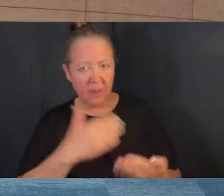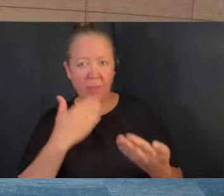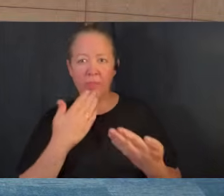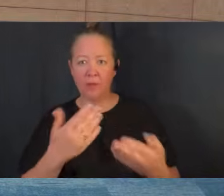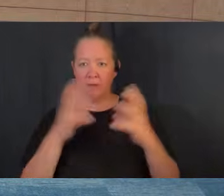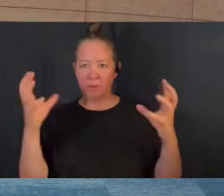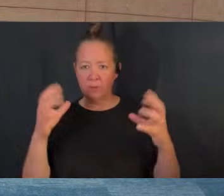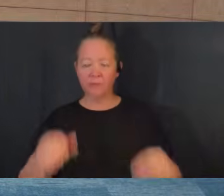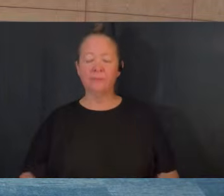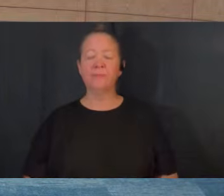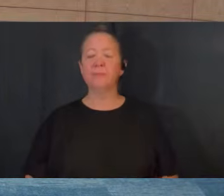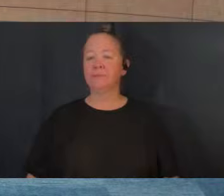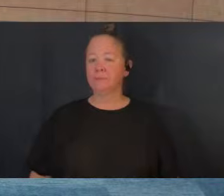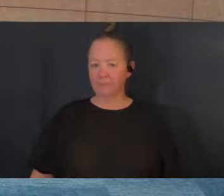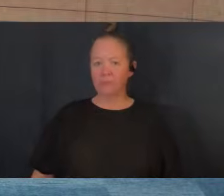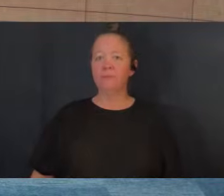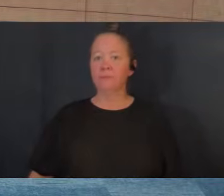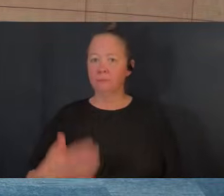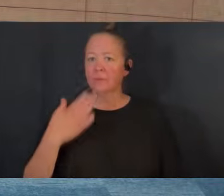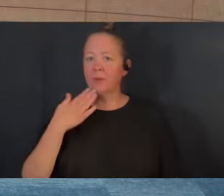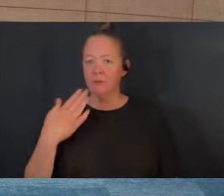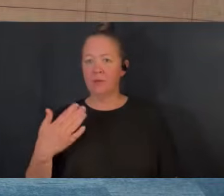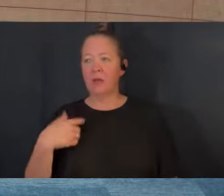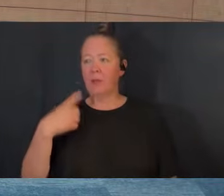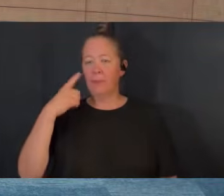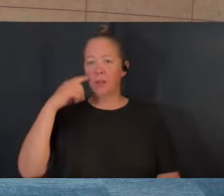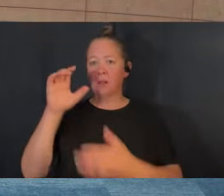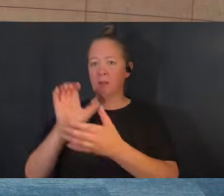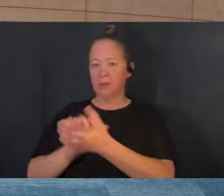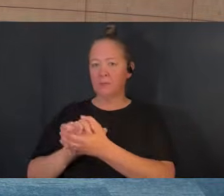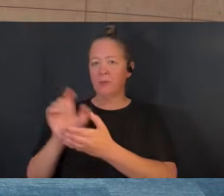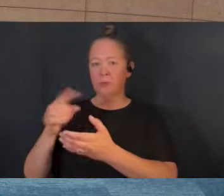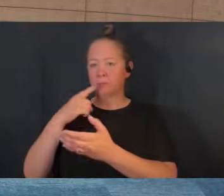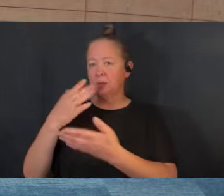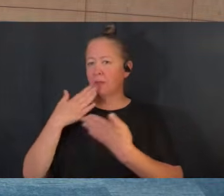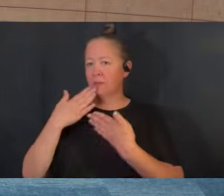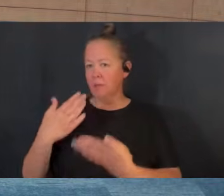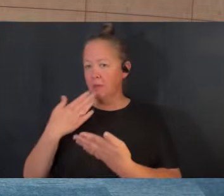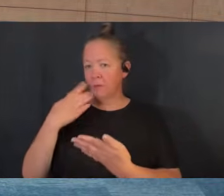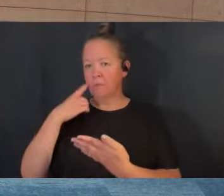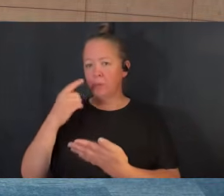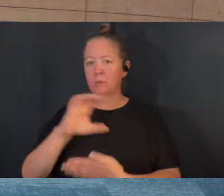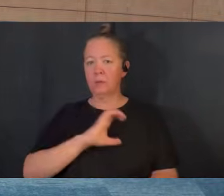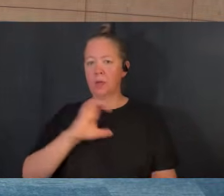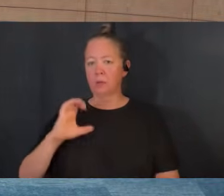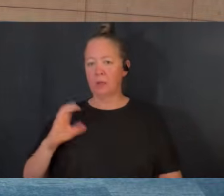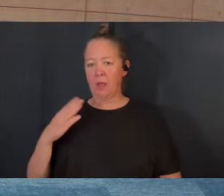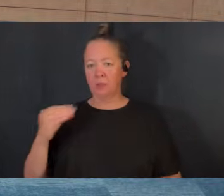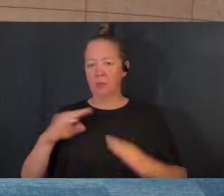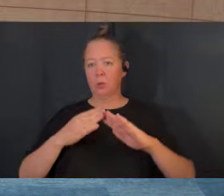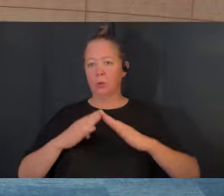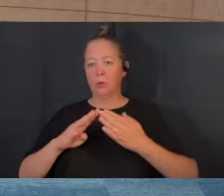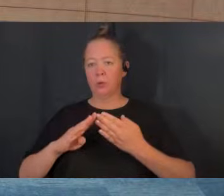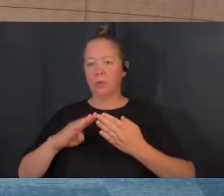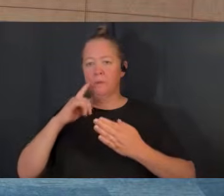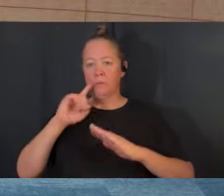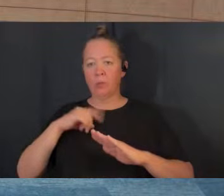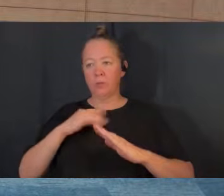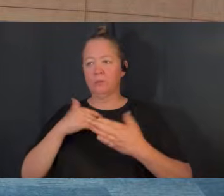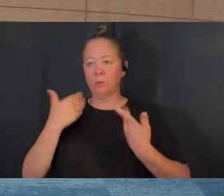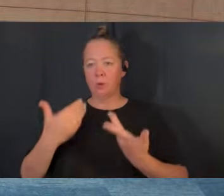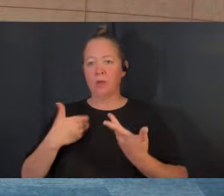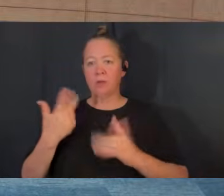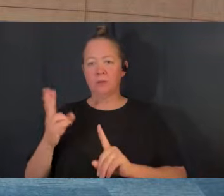All right, thank you for that. I believe Mr. Price was thanking the council and the community for taking this step to name the park